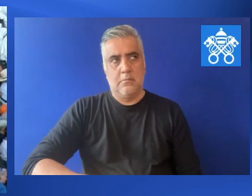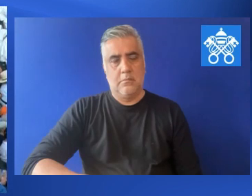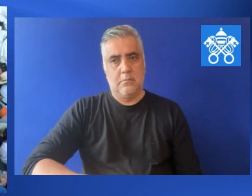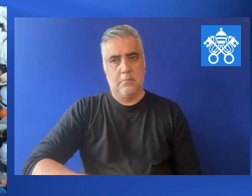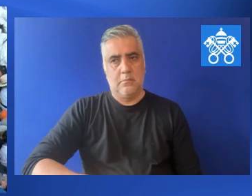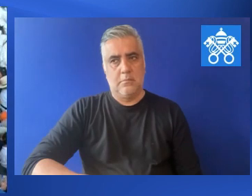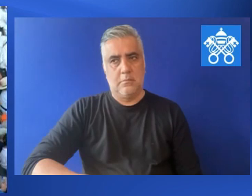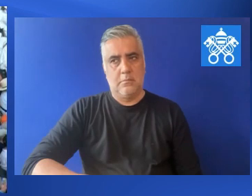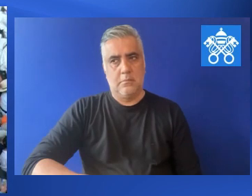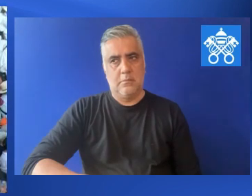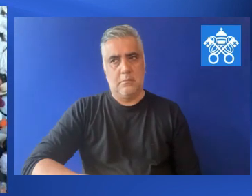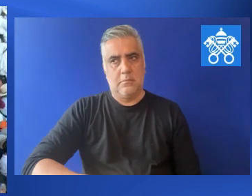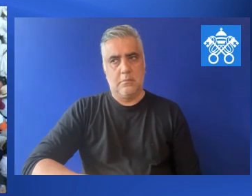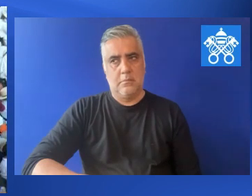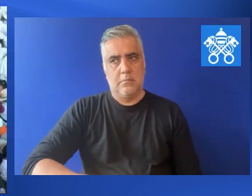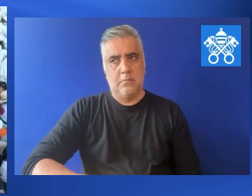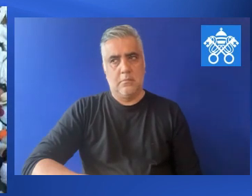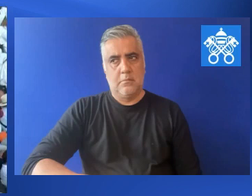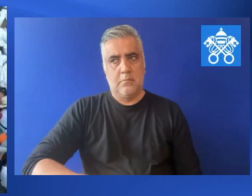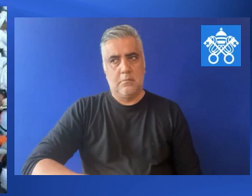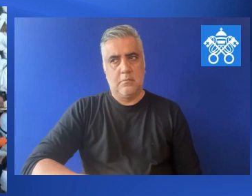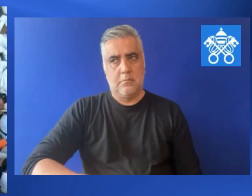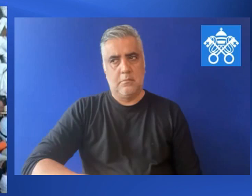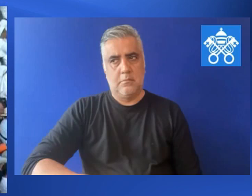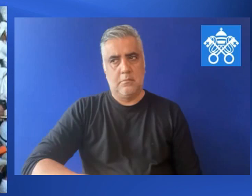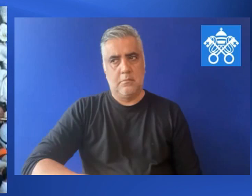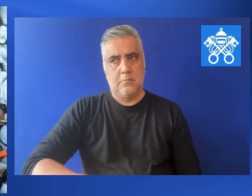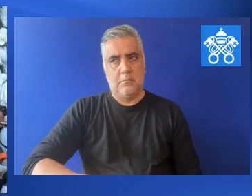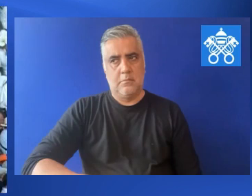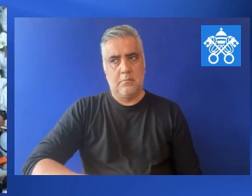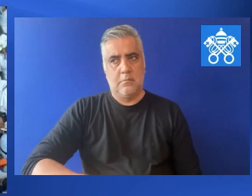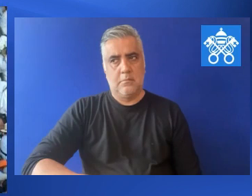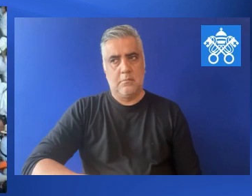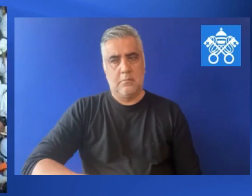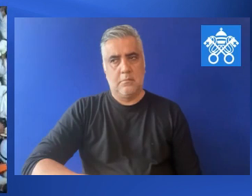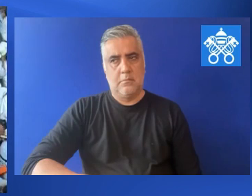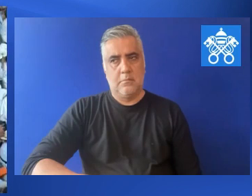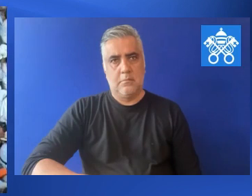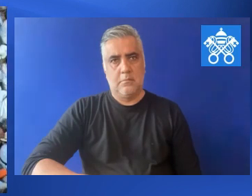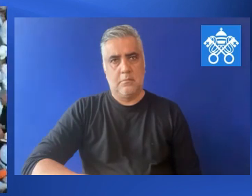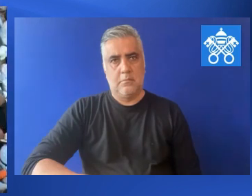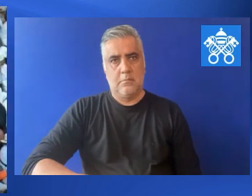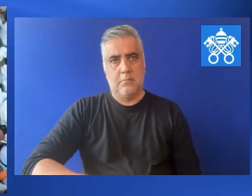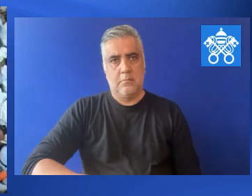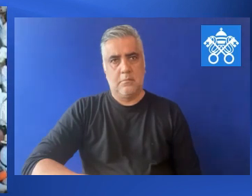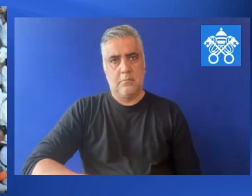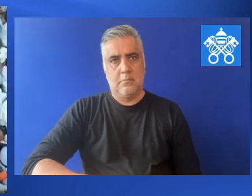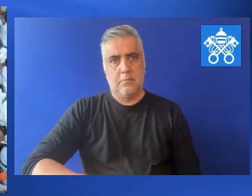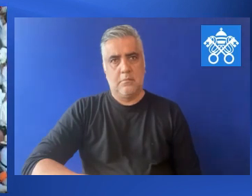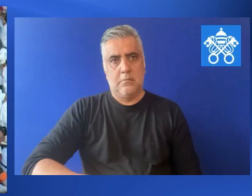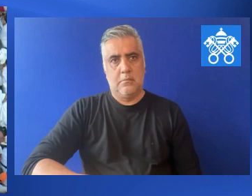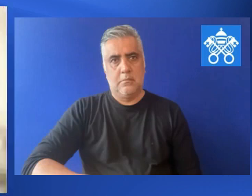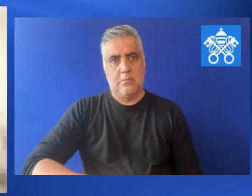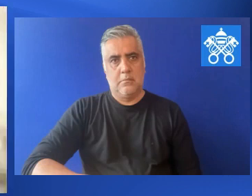Encontrais-vos em Roma, precisamente na iminência da festa de São Pedro e São Paulo, cujas relíquias se